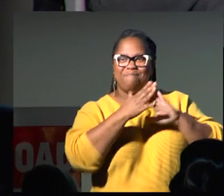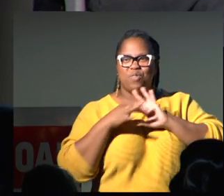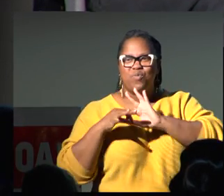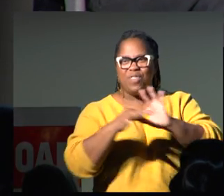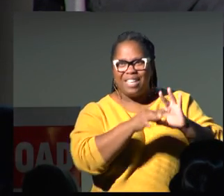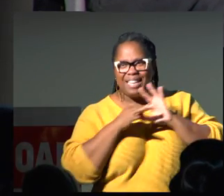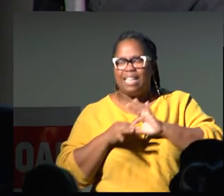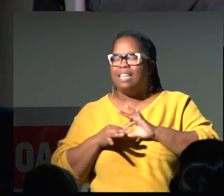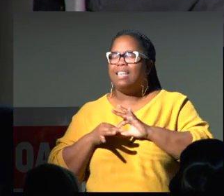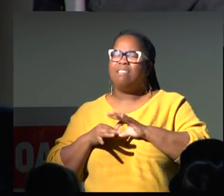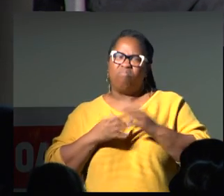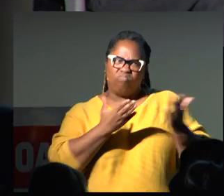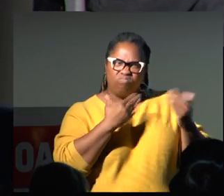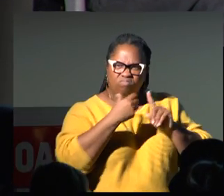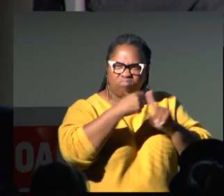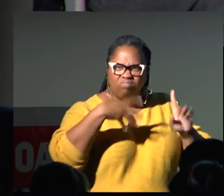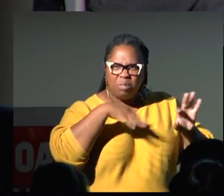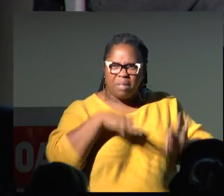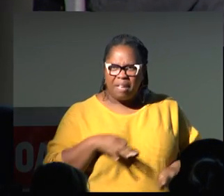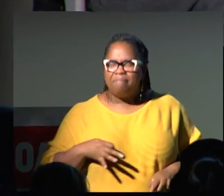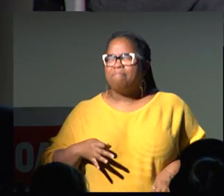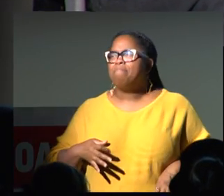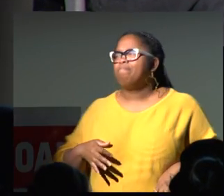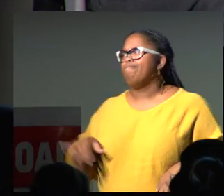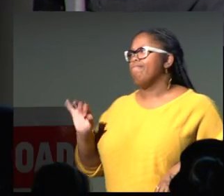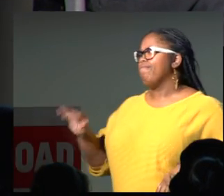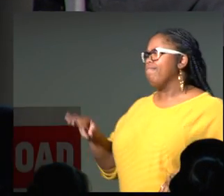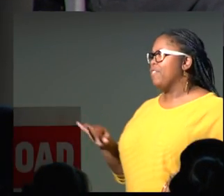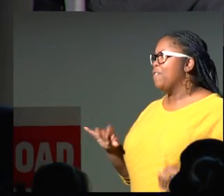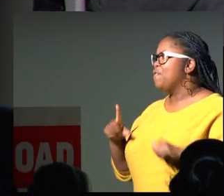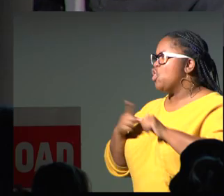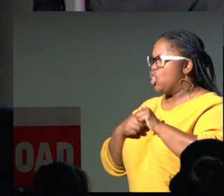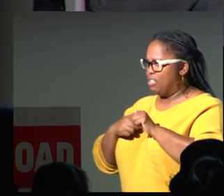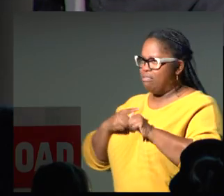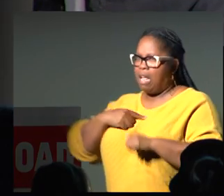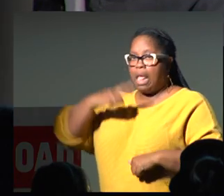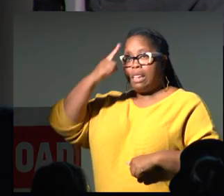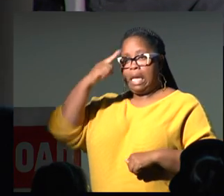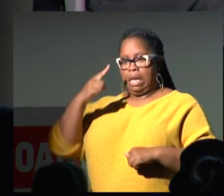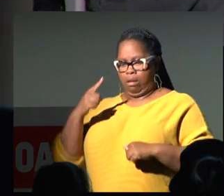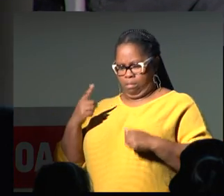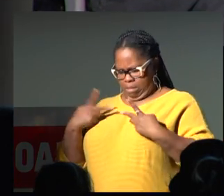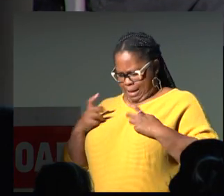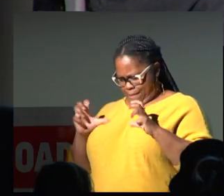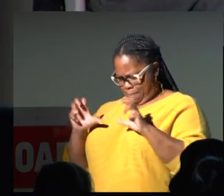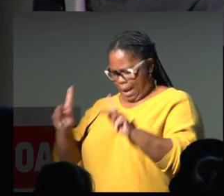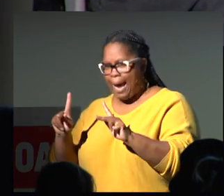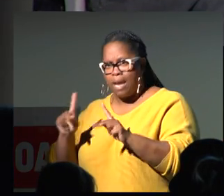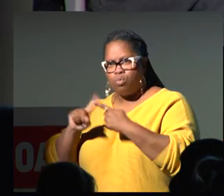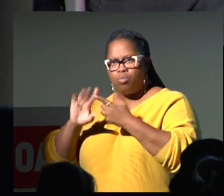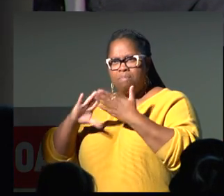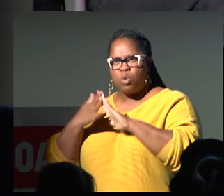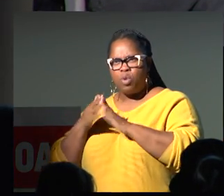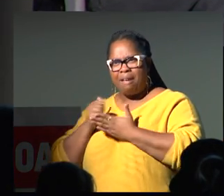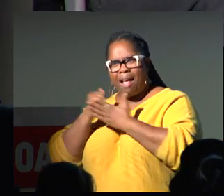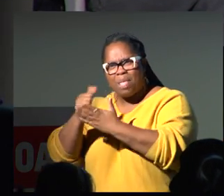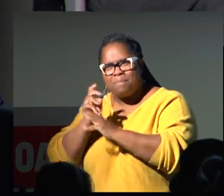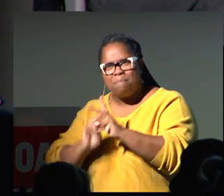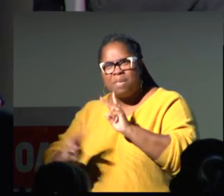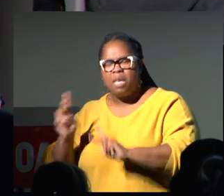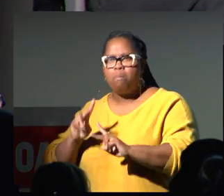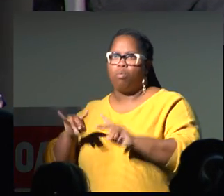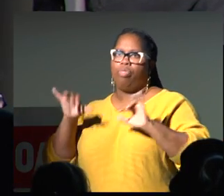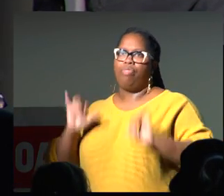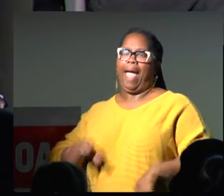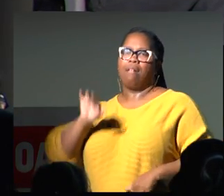So talk to me about that. Well, look, first of all, I think giving back to the community or helping people, it is a